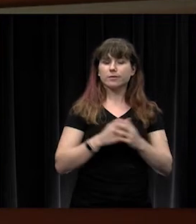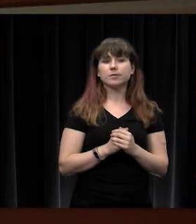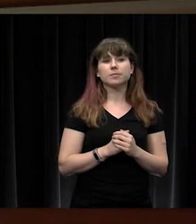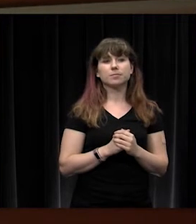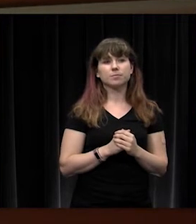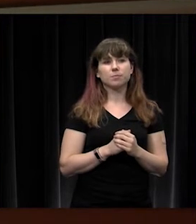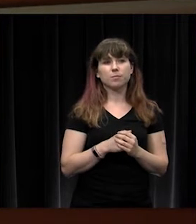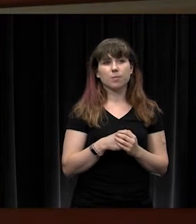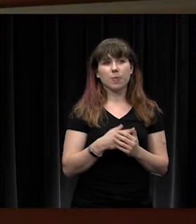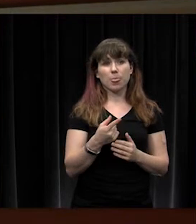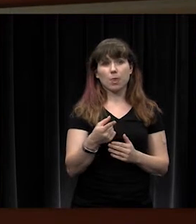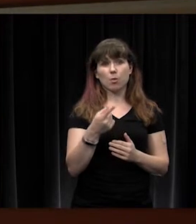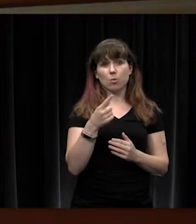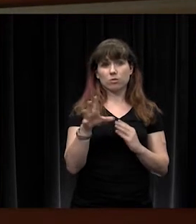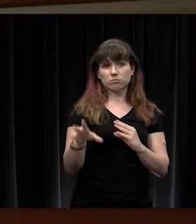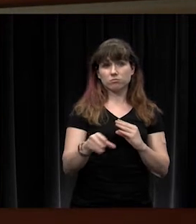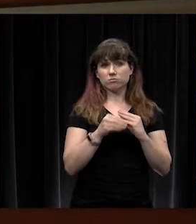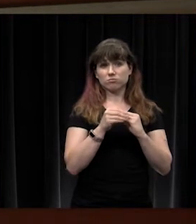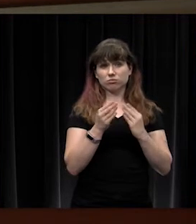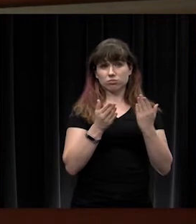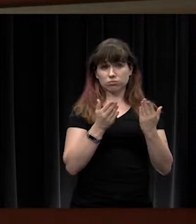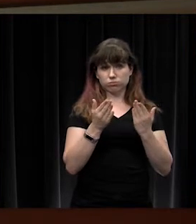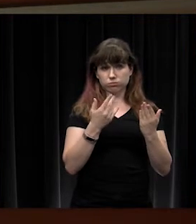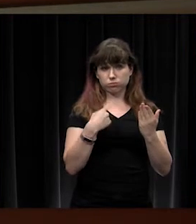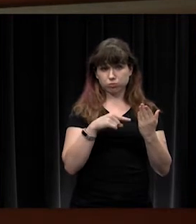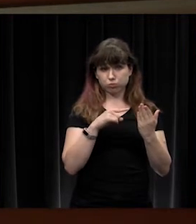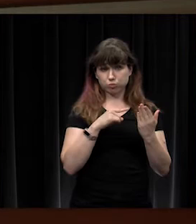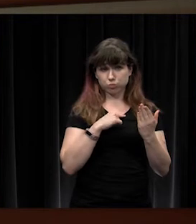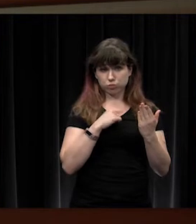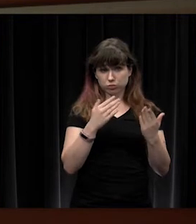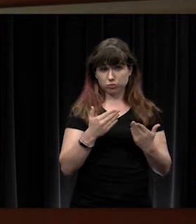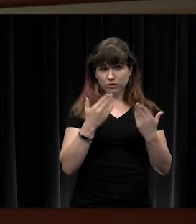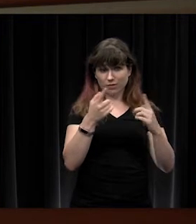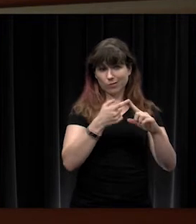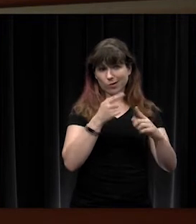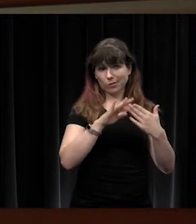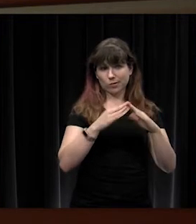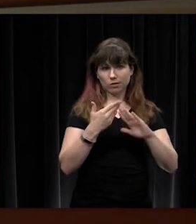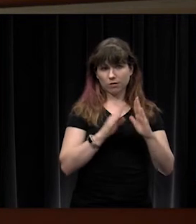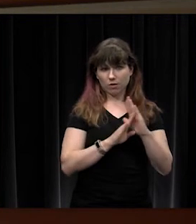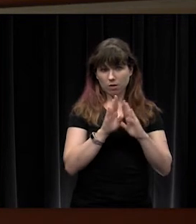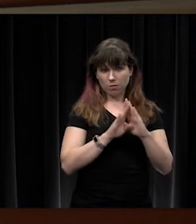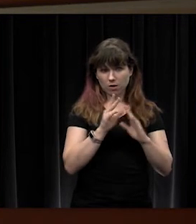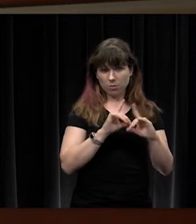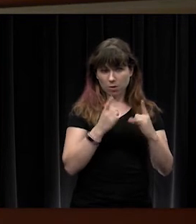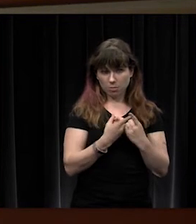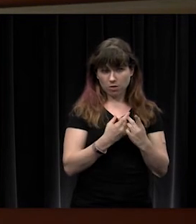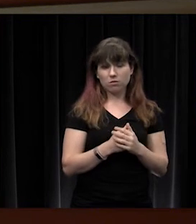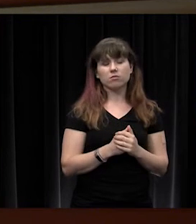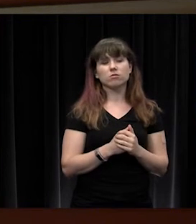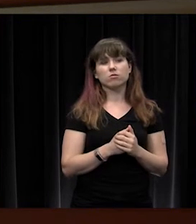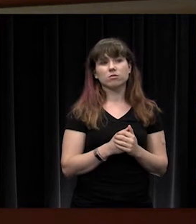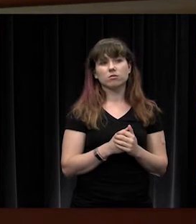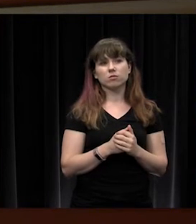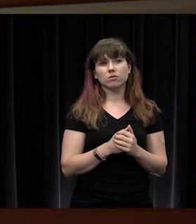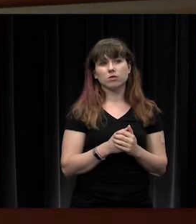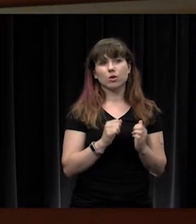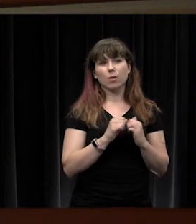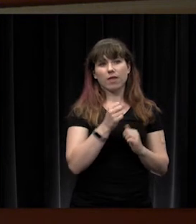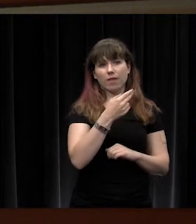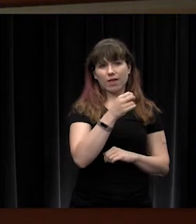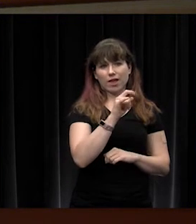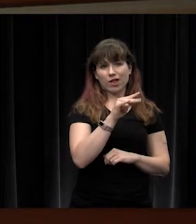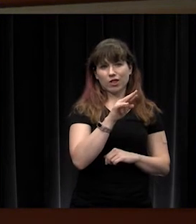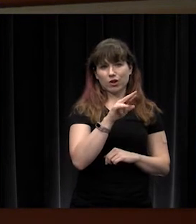the additional services that's provided out of our community development department with Heather Spoonover and many